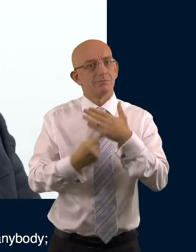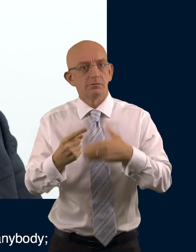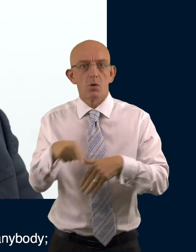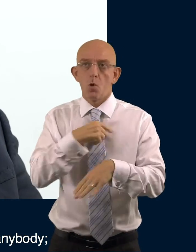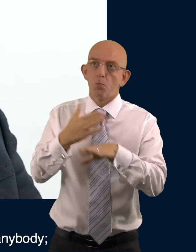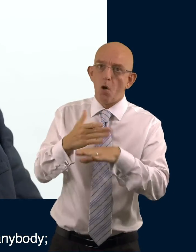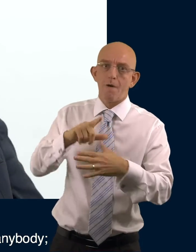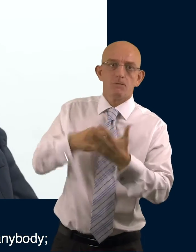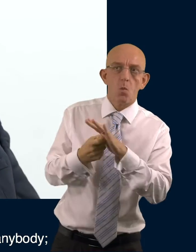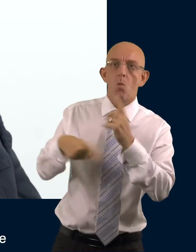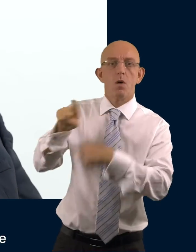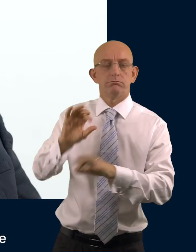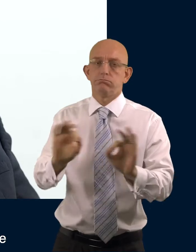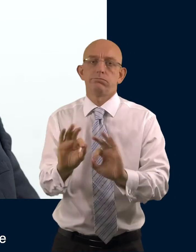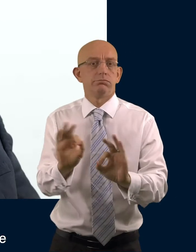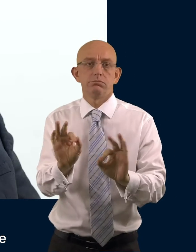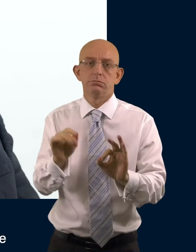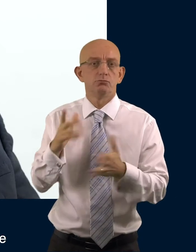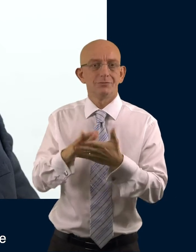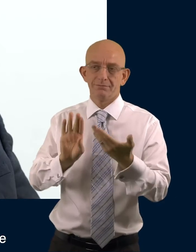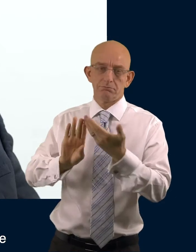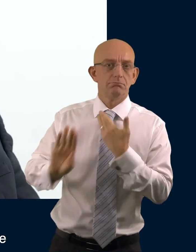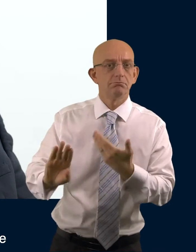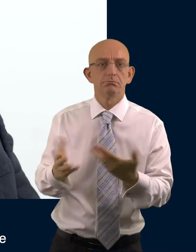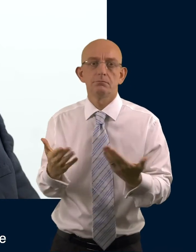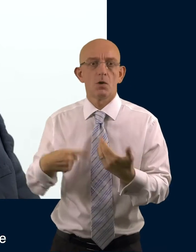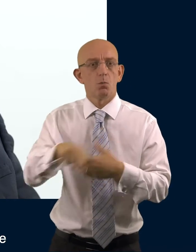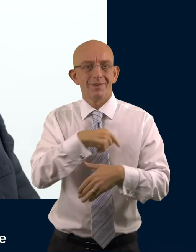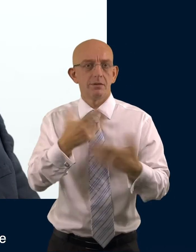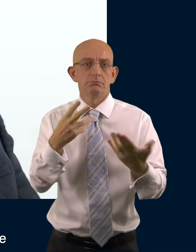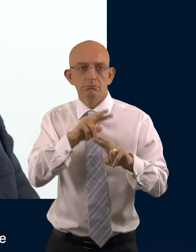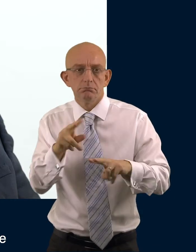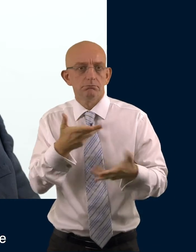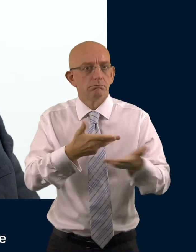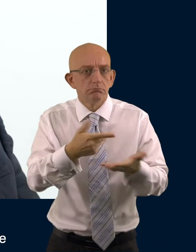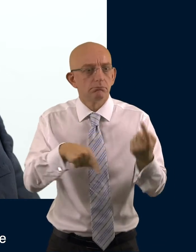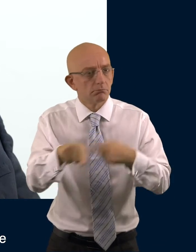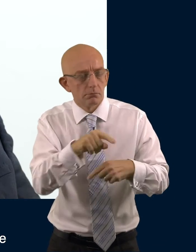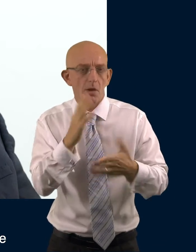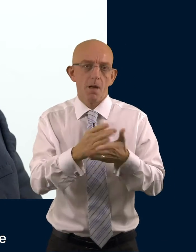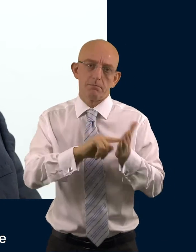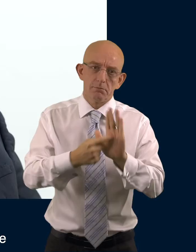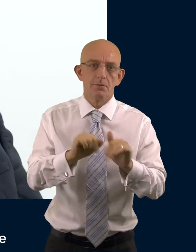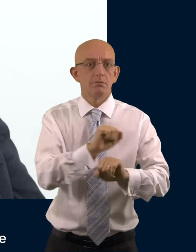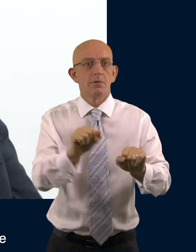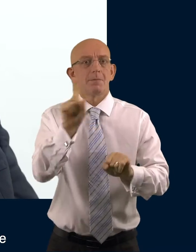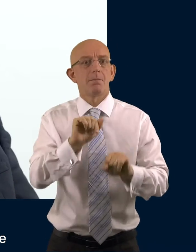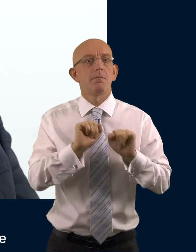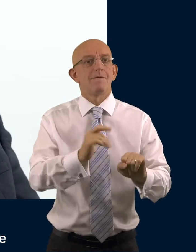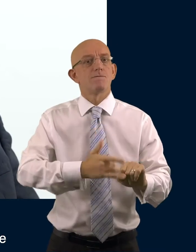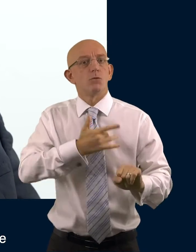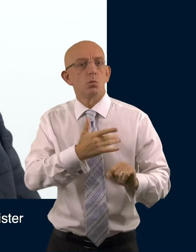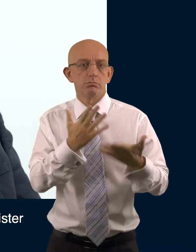work for anybody. We do the review totally independent so that we can represent the views